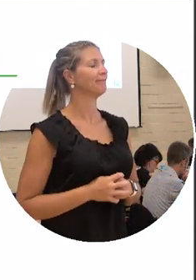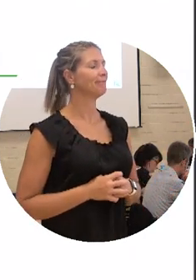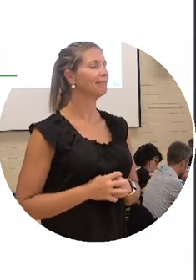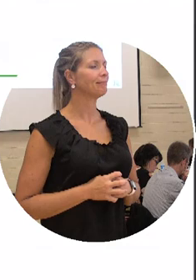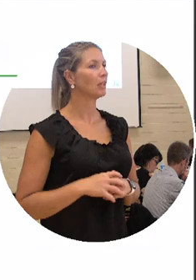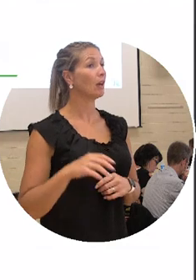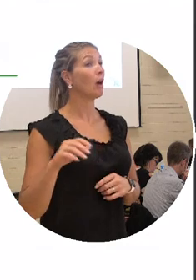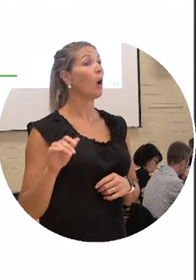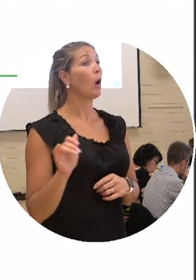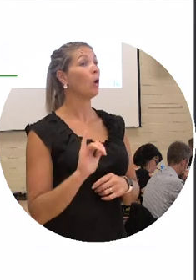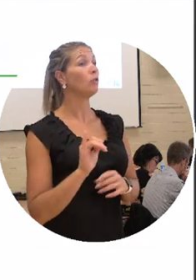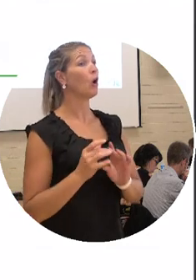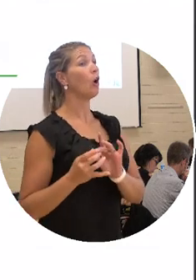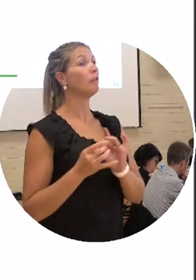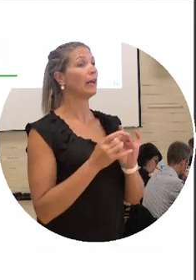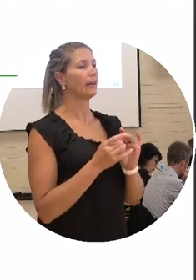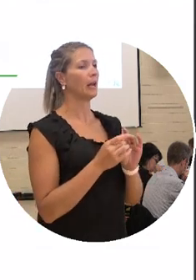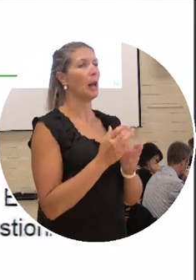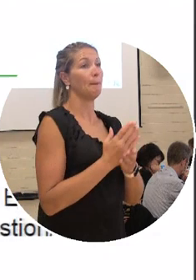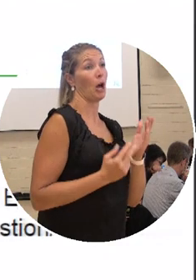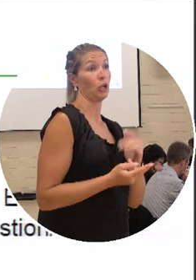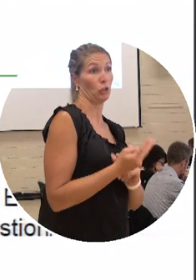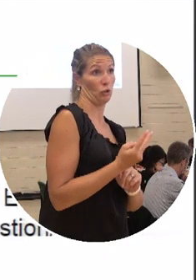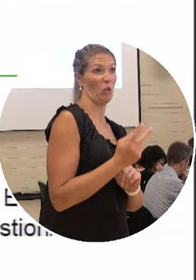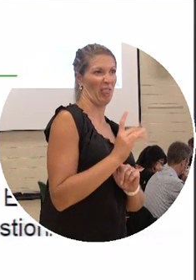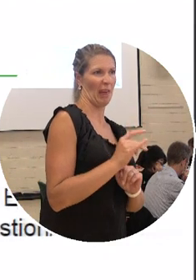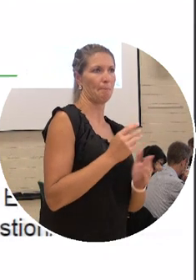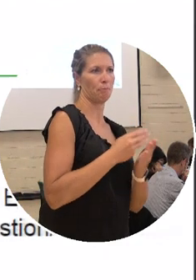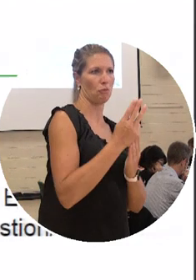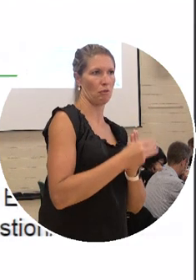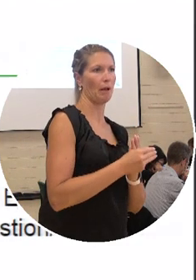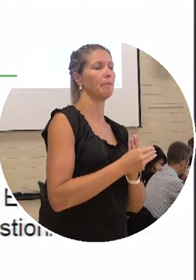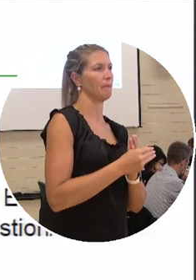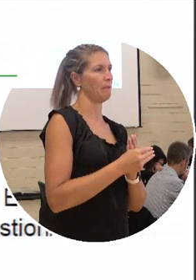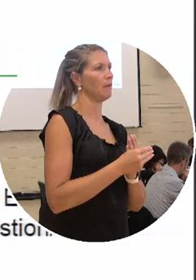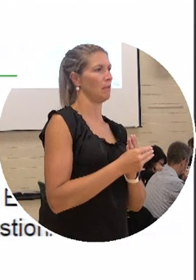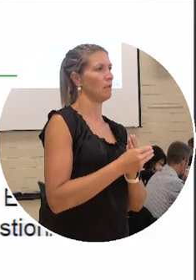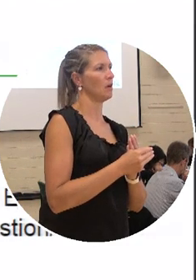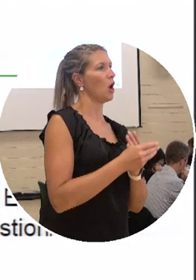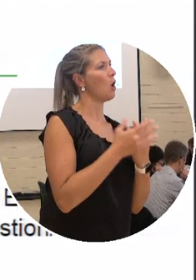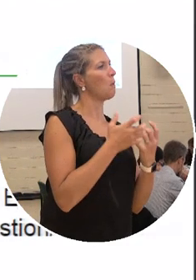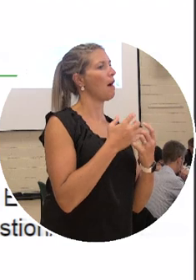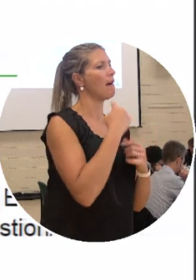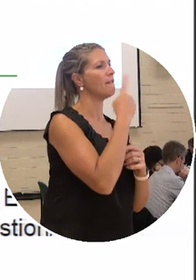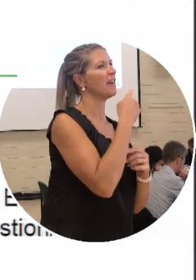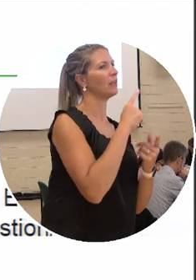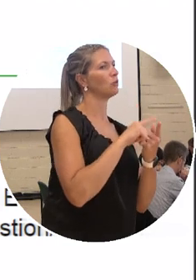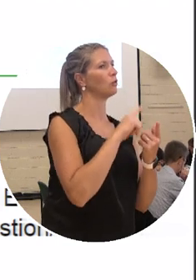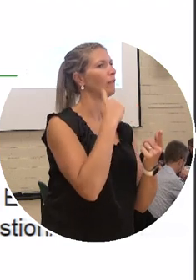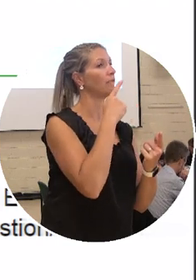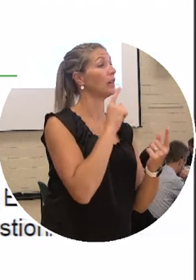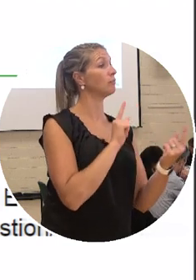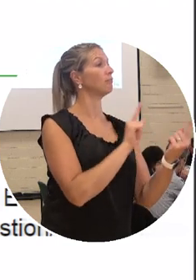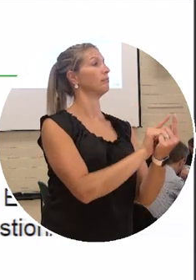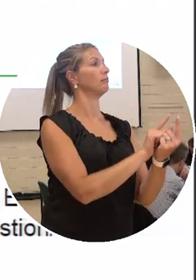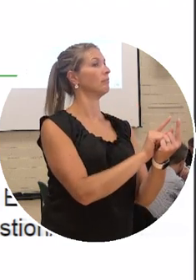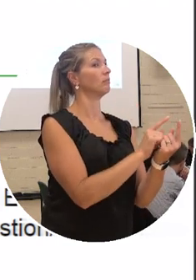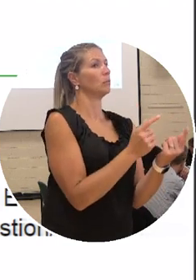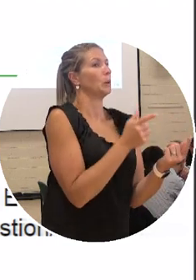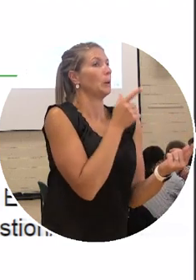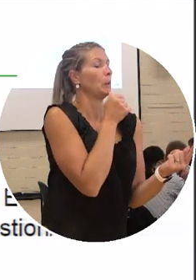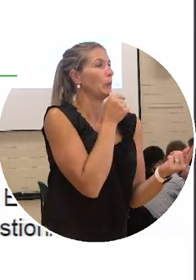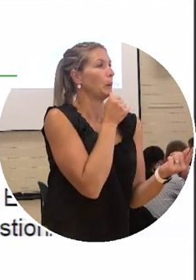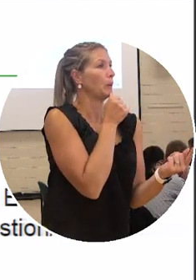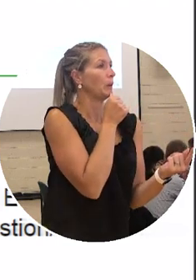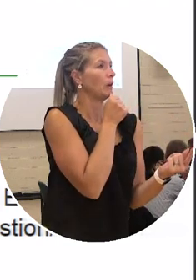The other update on the phase two piece is that we had a face-to-face with